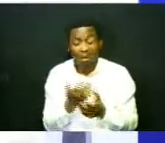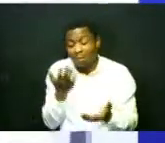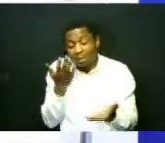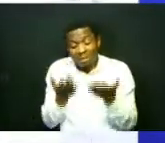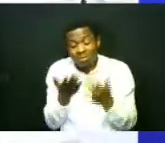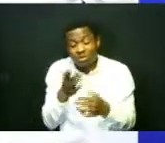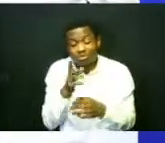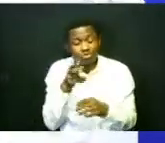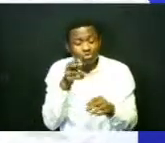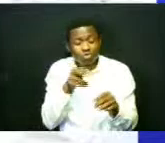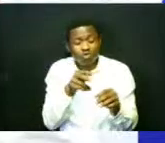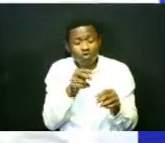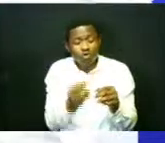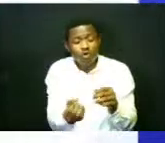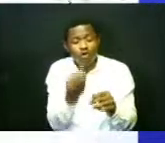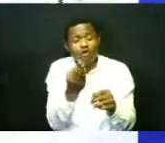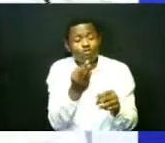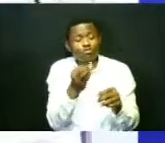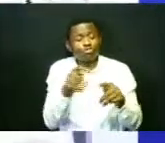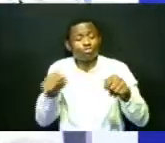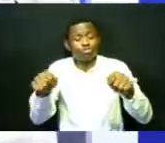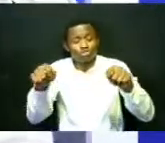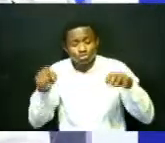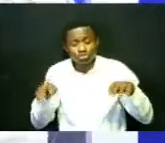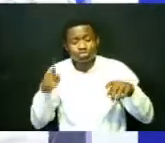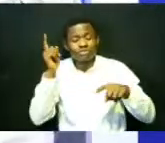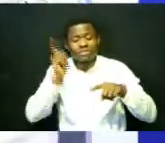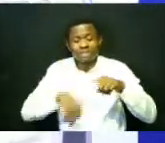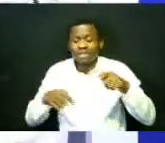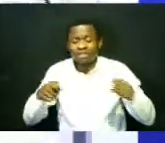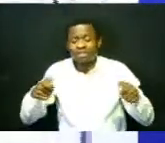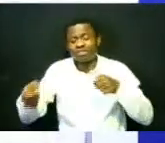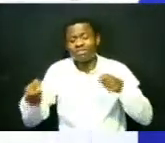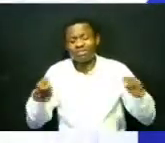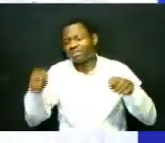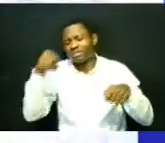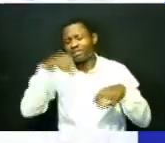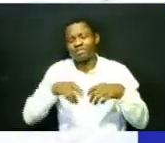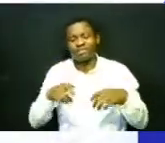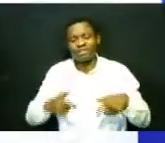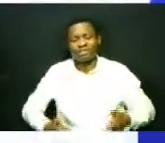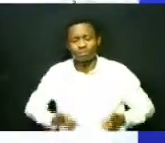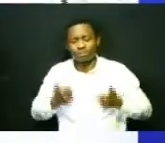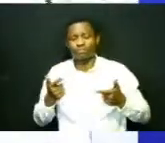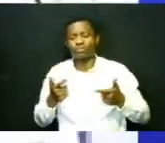dethroned so that you cannot reign in this life. But